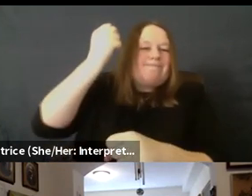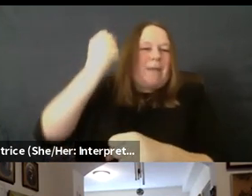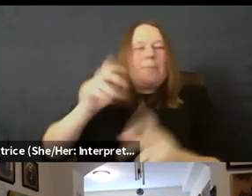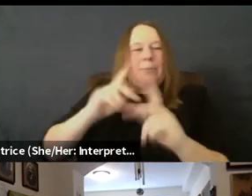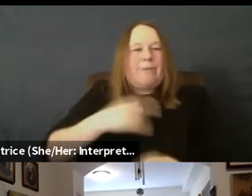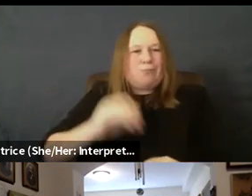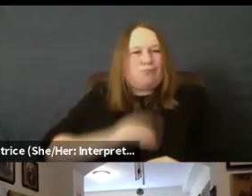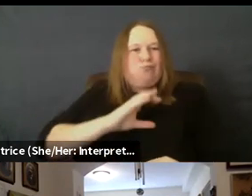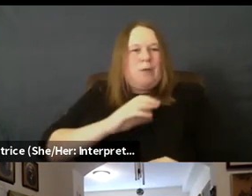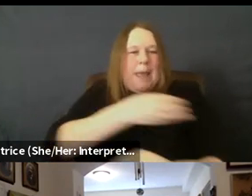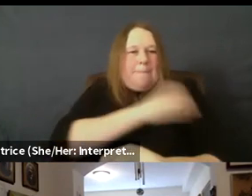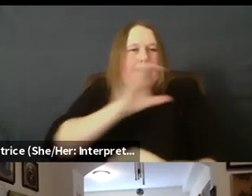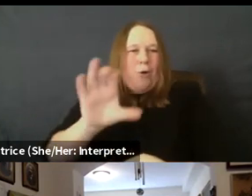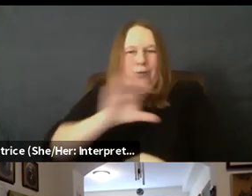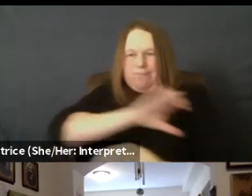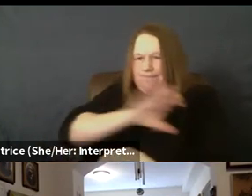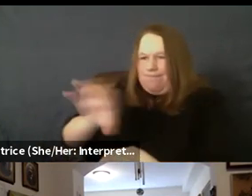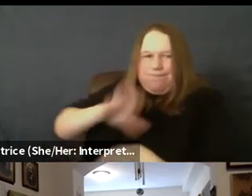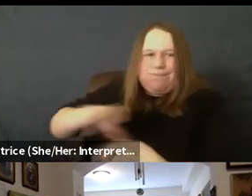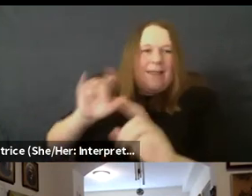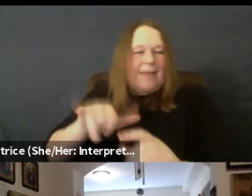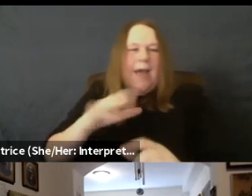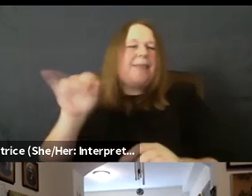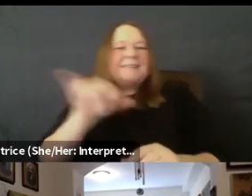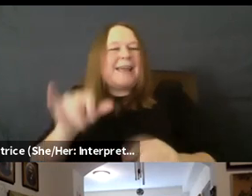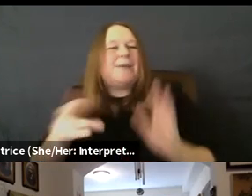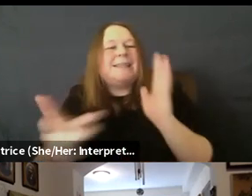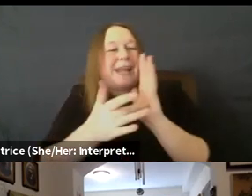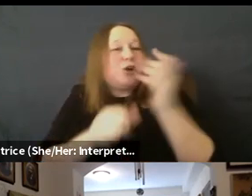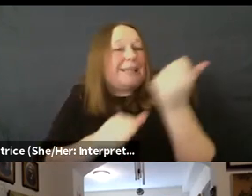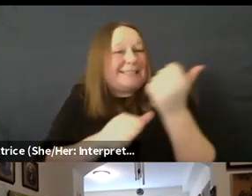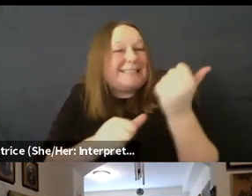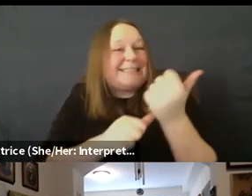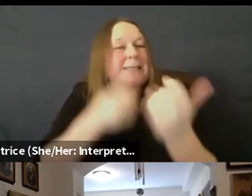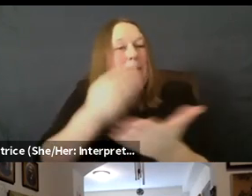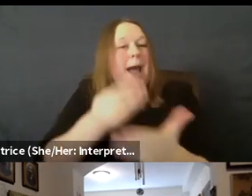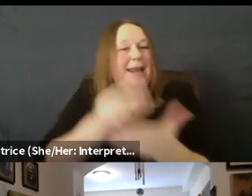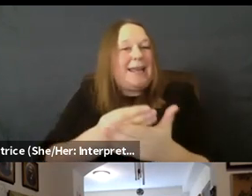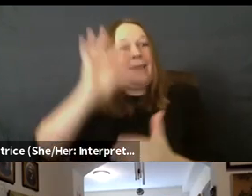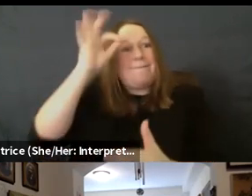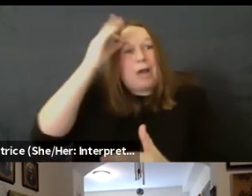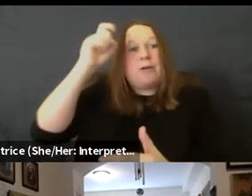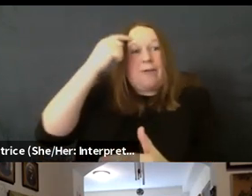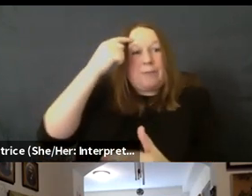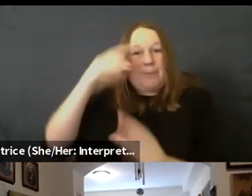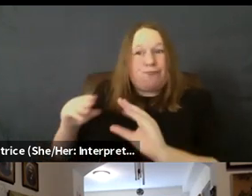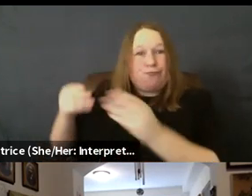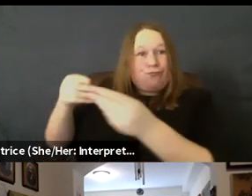felt very empowered around that. Likewise, the technical assistance money that the federal government put